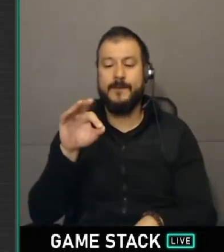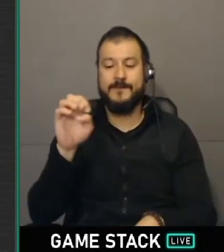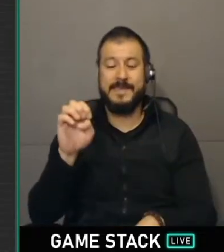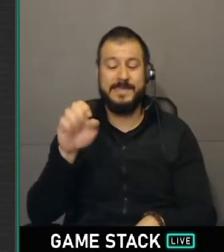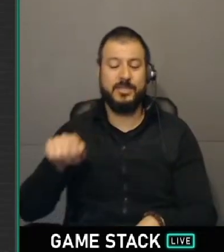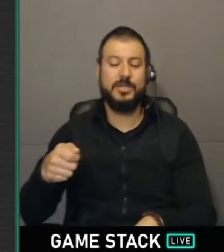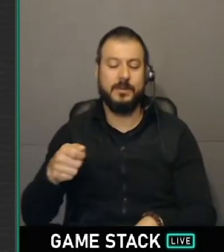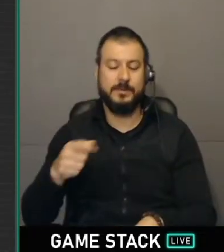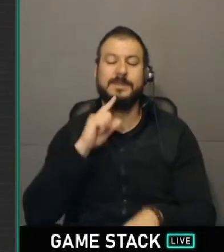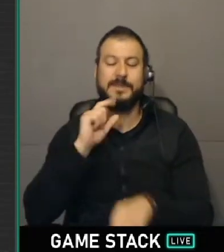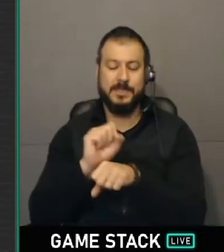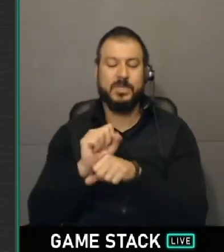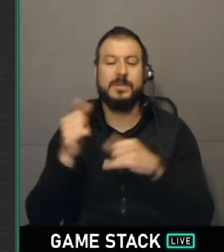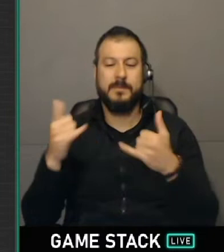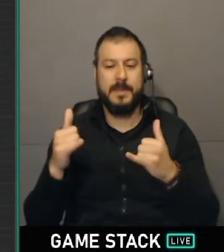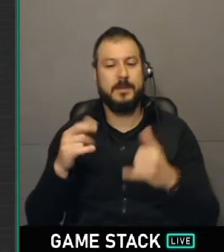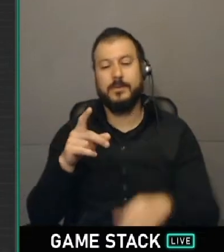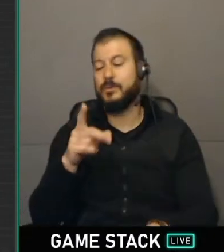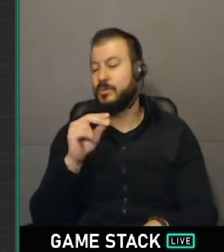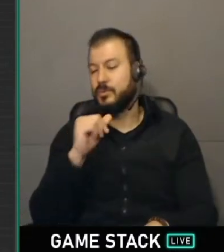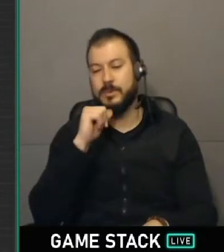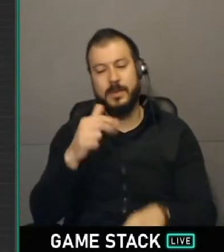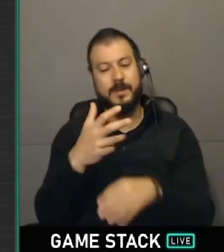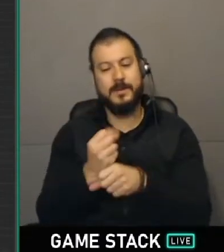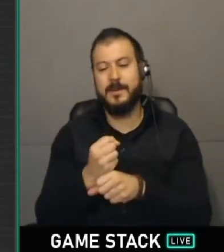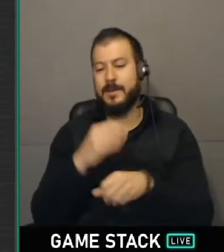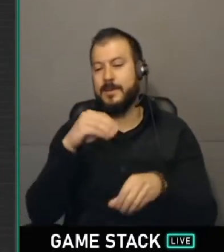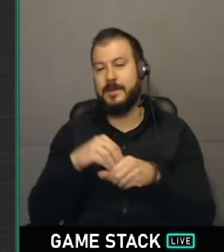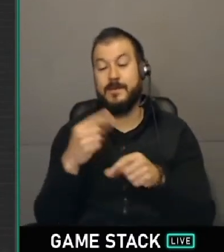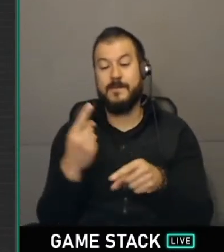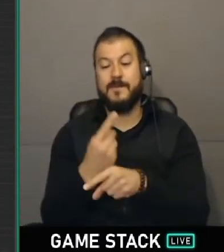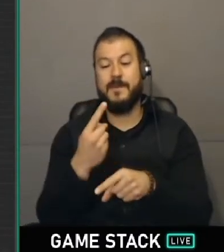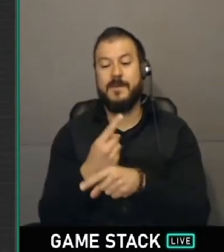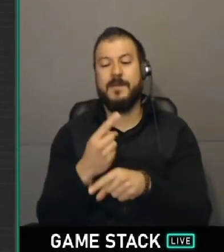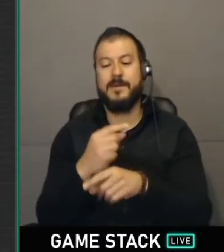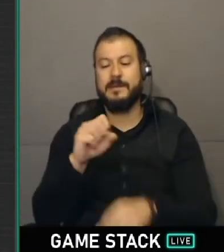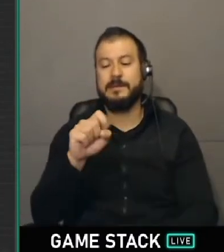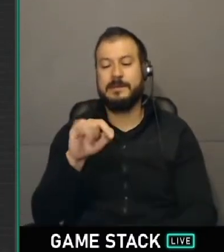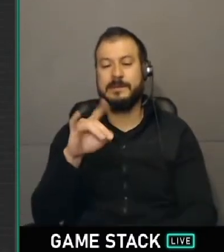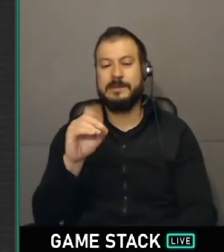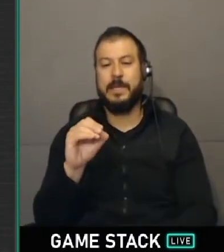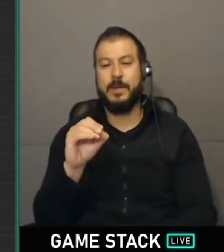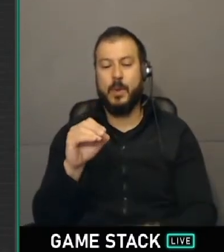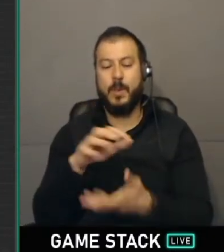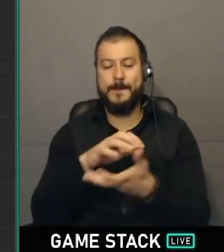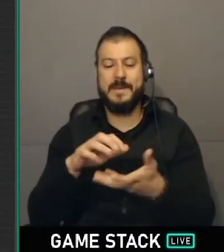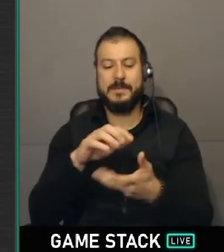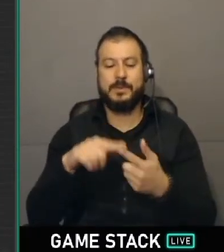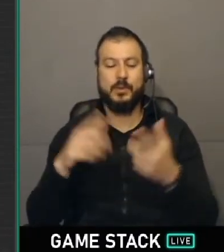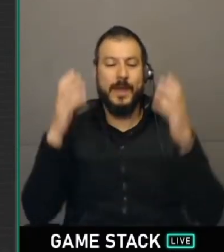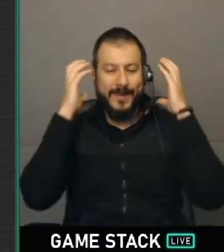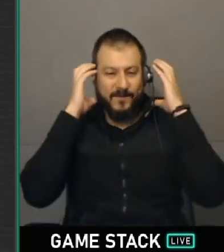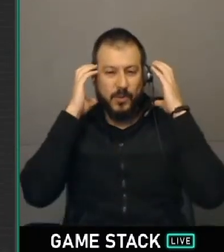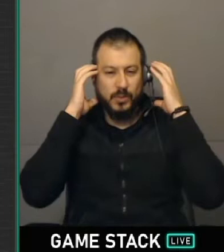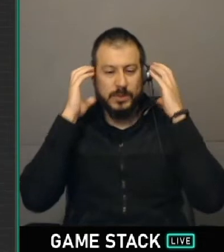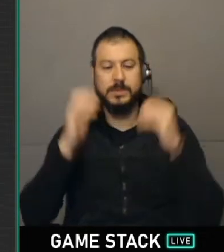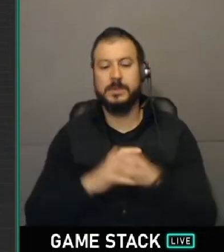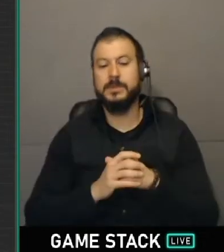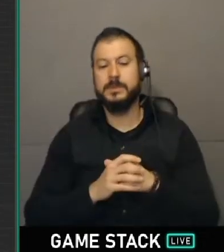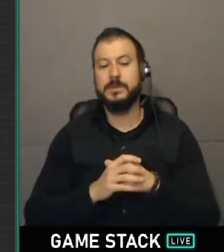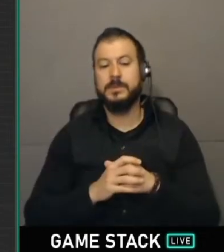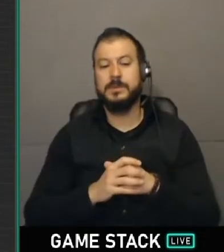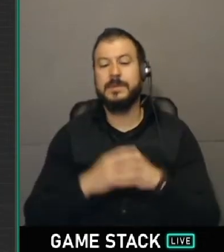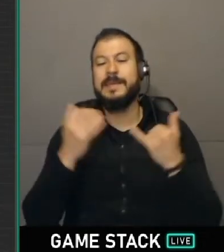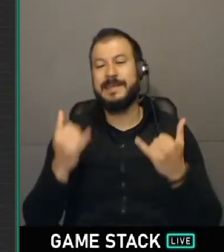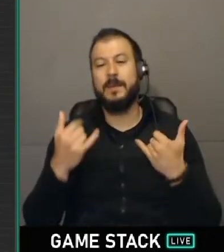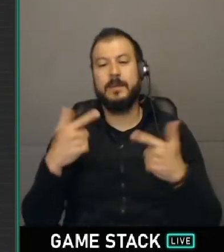played, which you do not get in a regular stereo fold-down mix to headphone. Now let's listen to